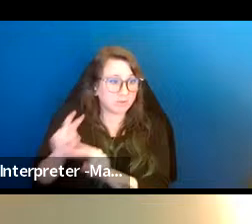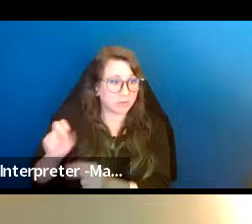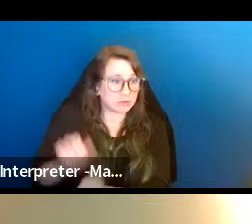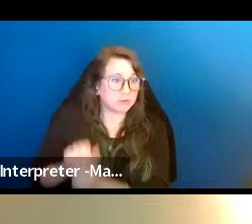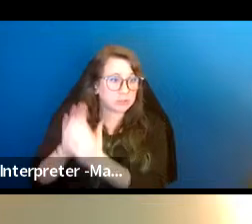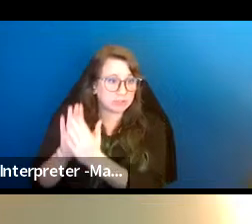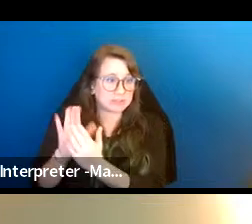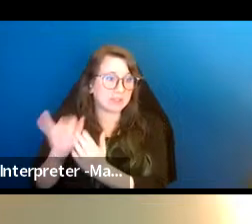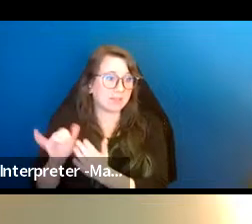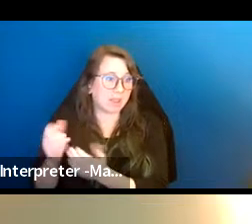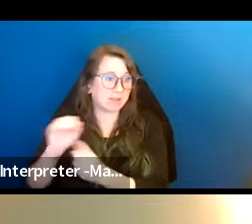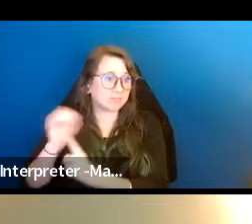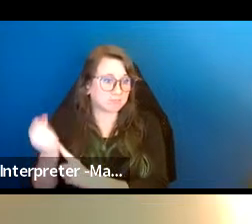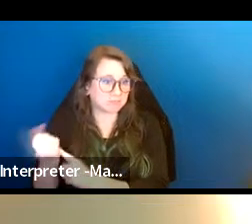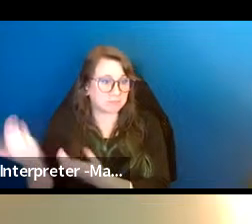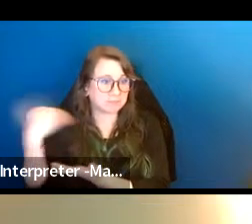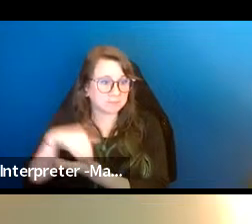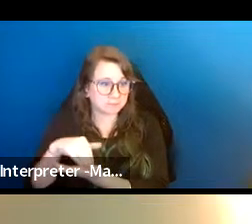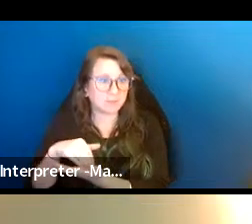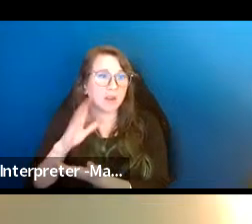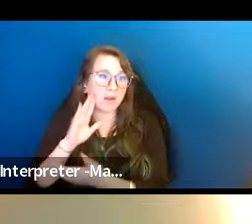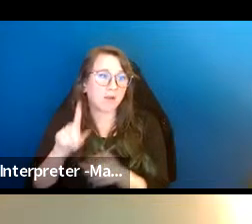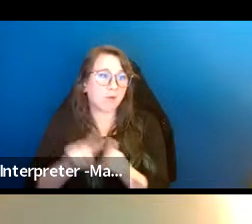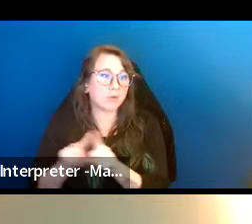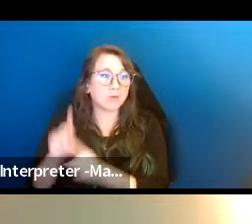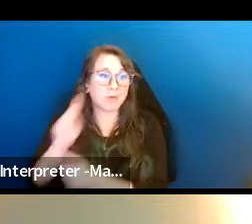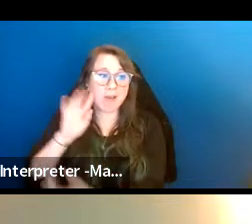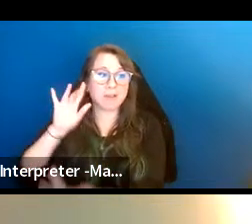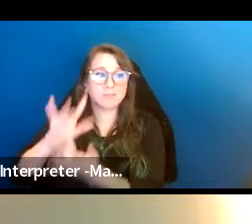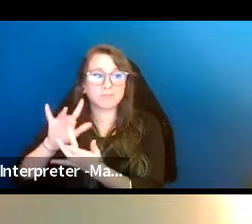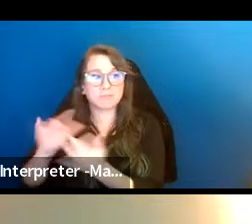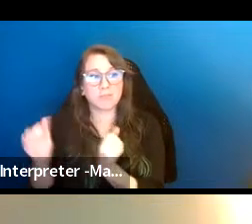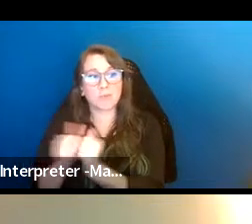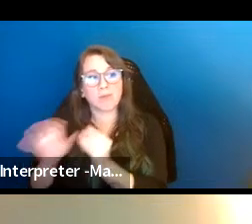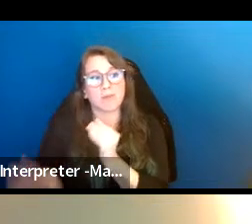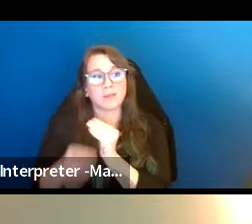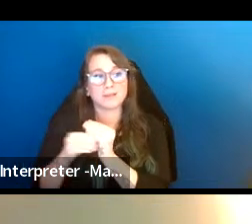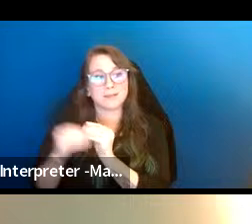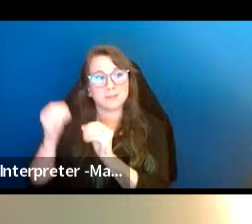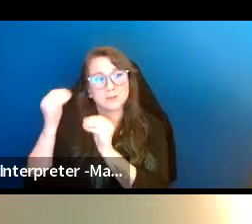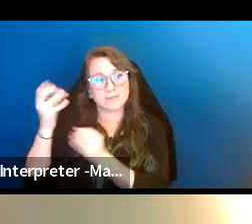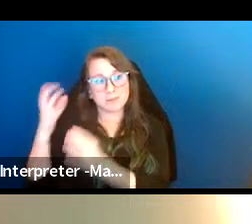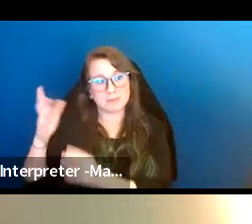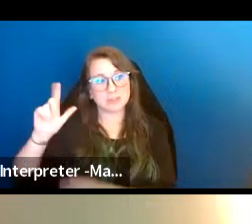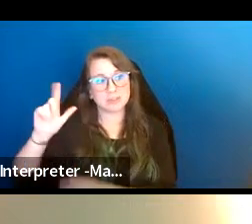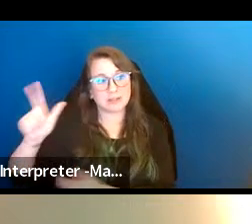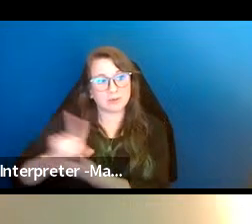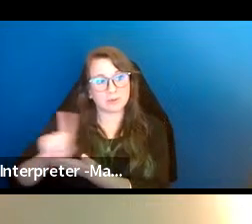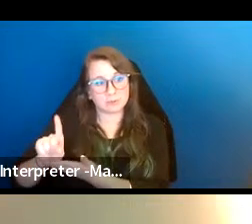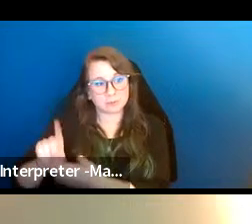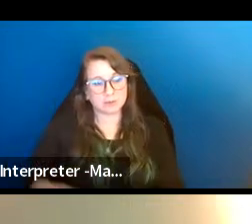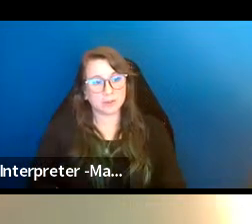addressing that matter as well. And I'll certainly reach out to you with some additional details later this week.